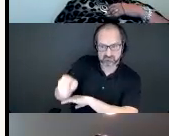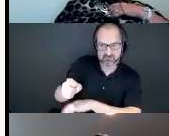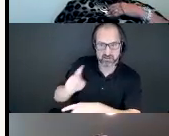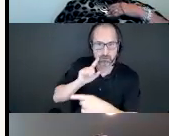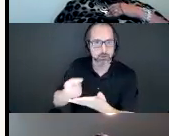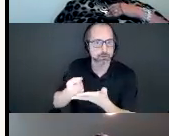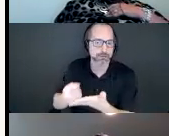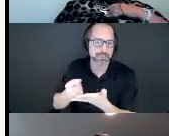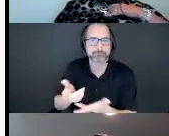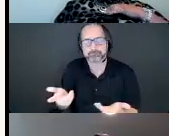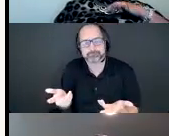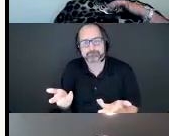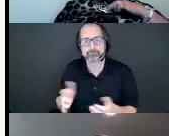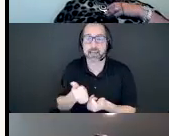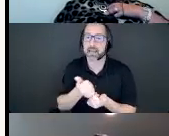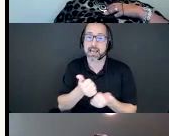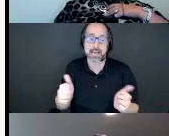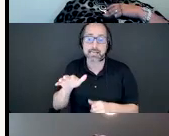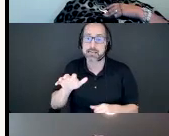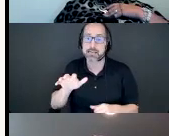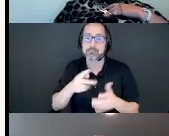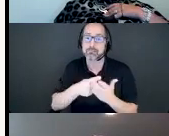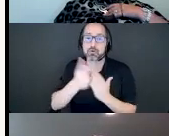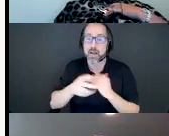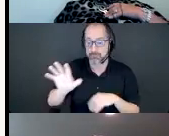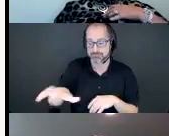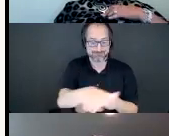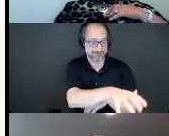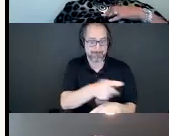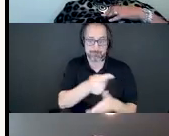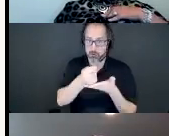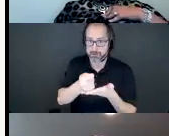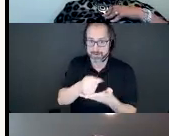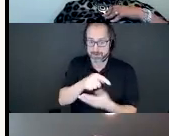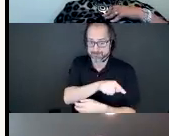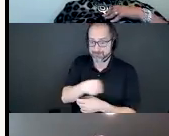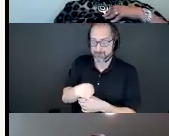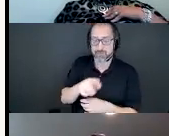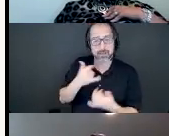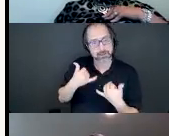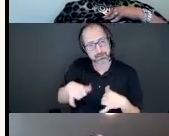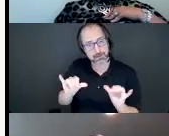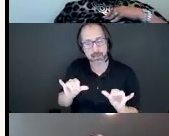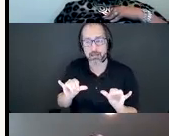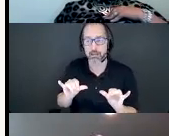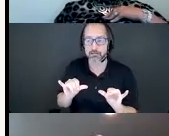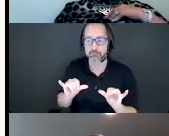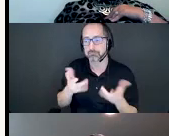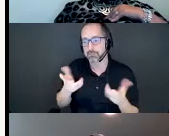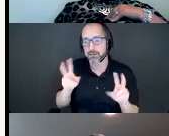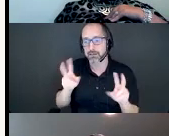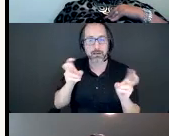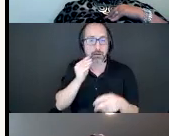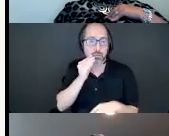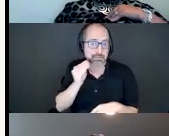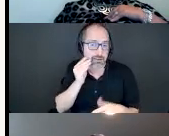any treatment program, they still have to, for any residential treatment program, they still have to